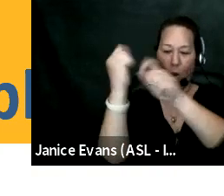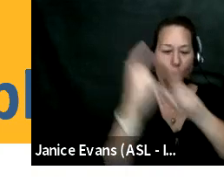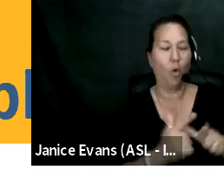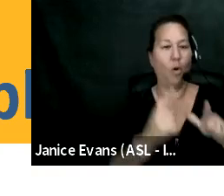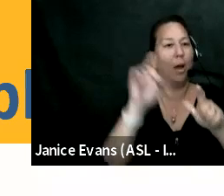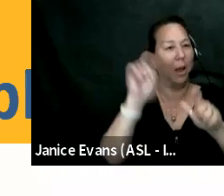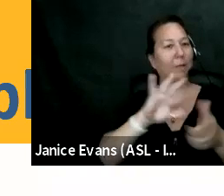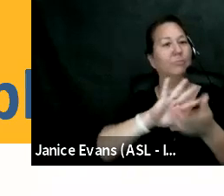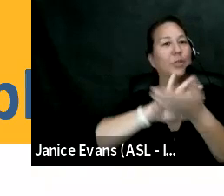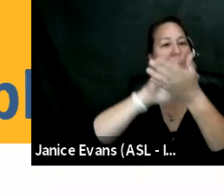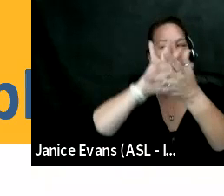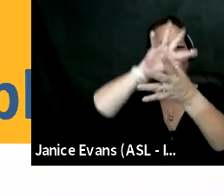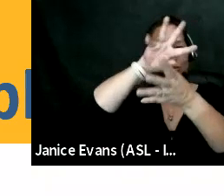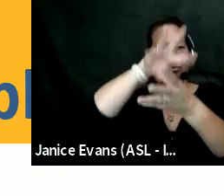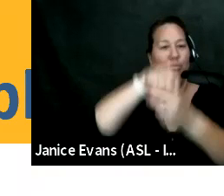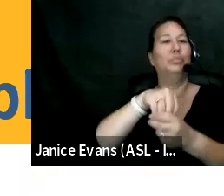Next slide.